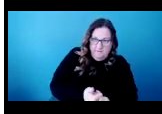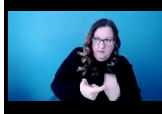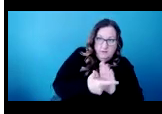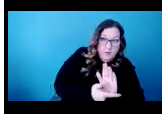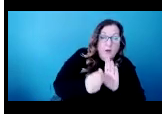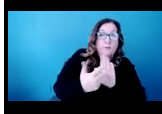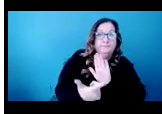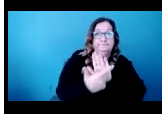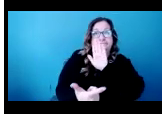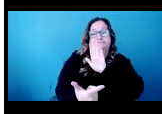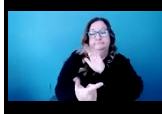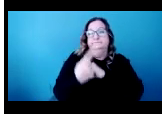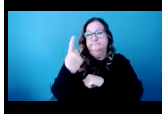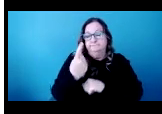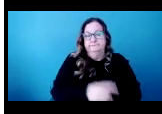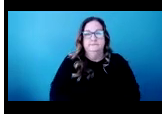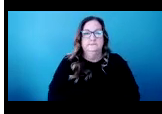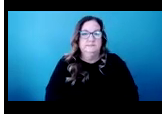laws.